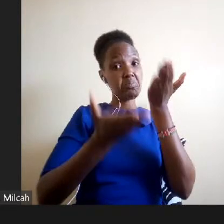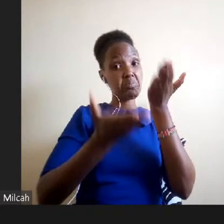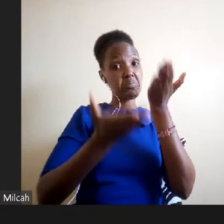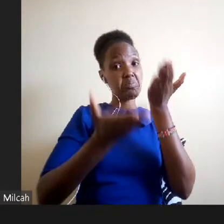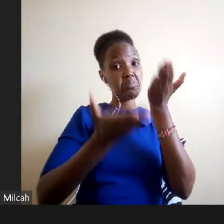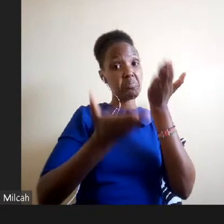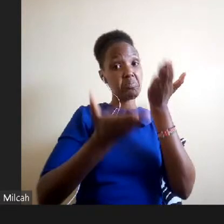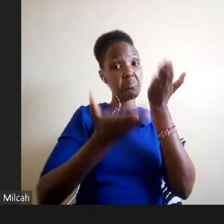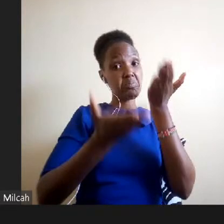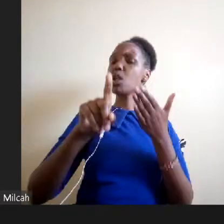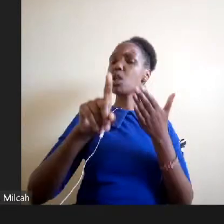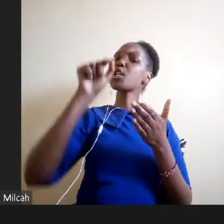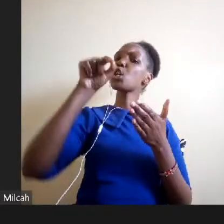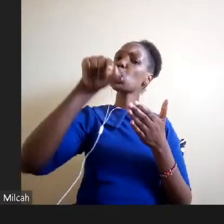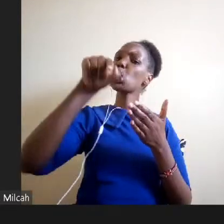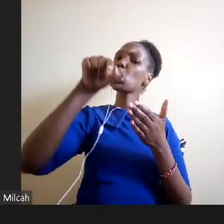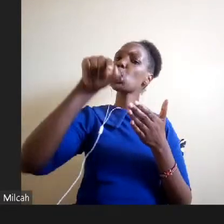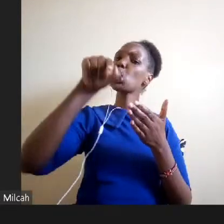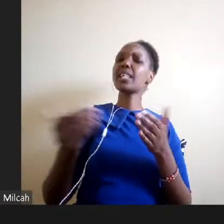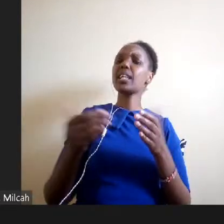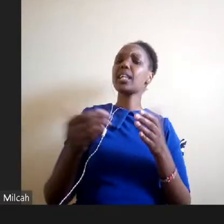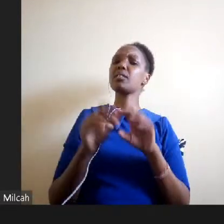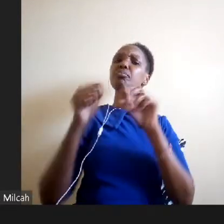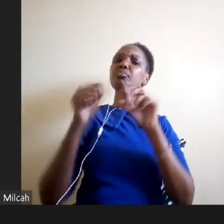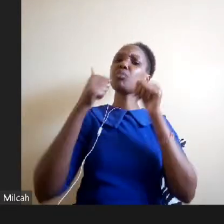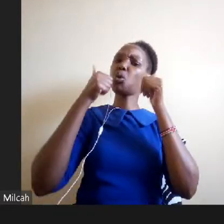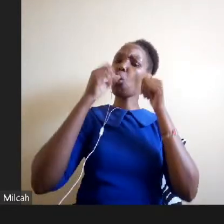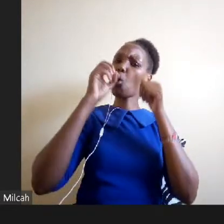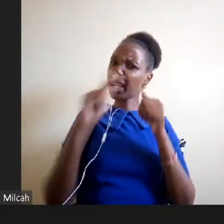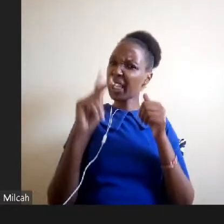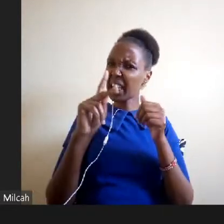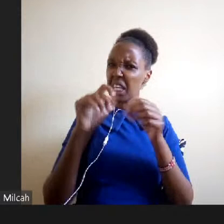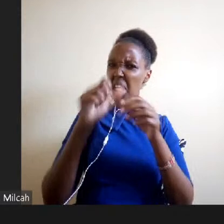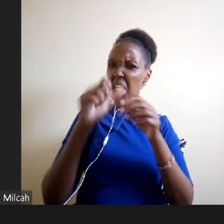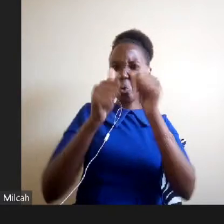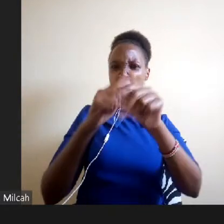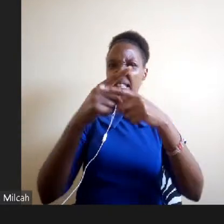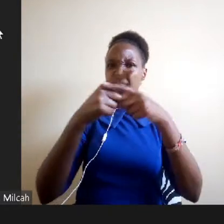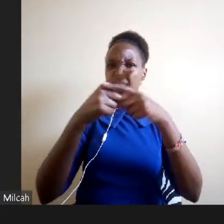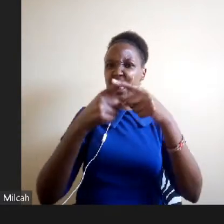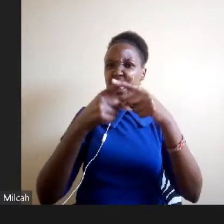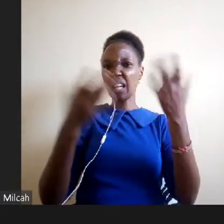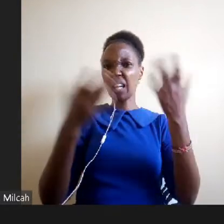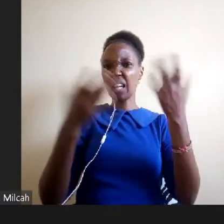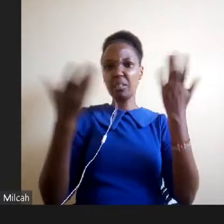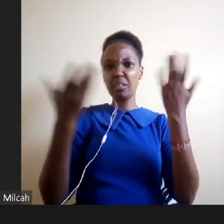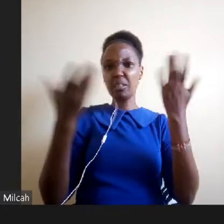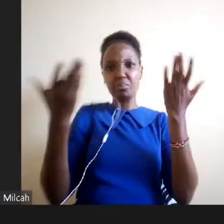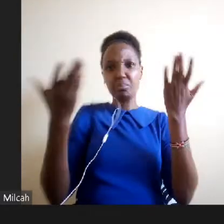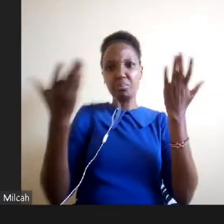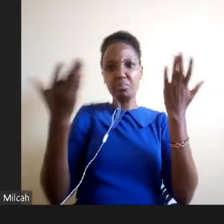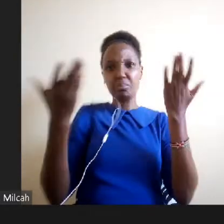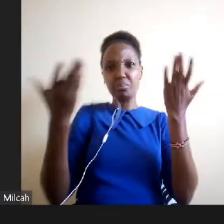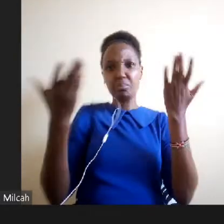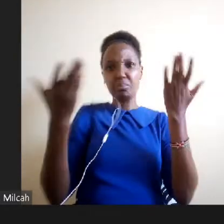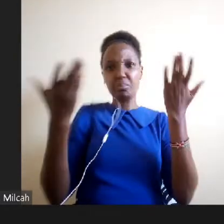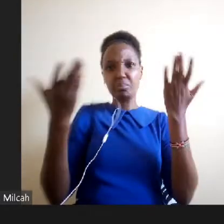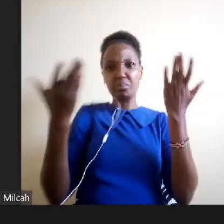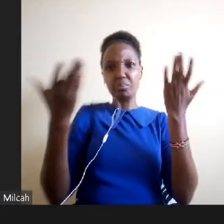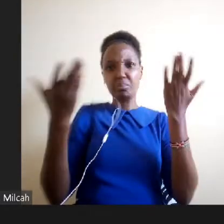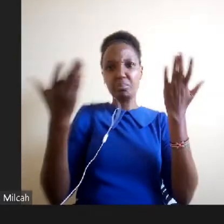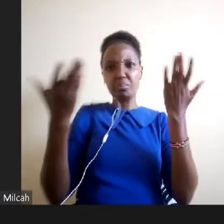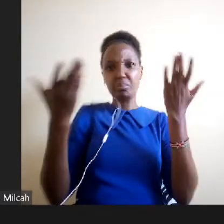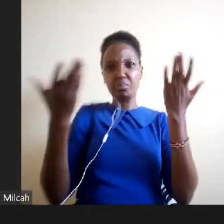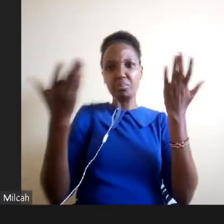content is appropriate for your child based on their age. This will ensure that your child cannot access mature material when searching